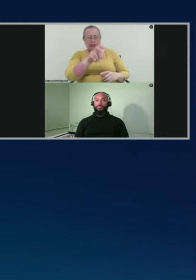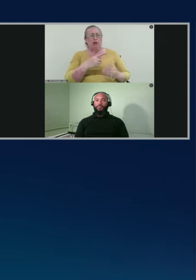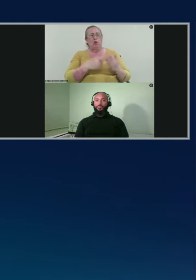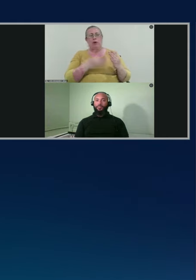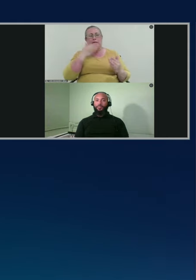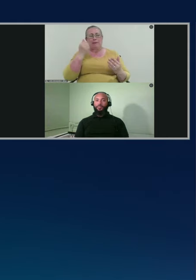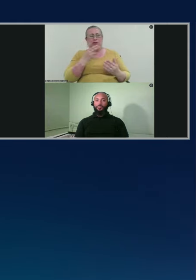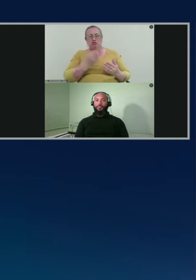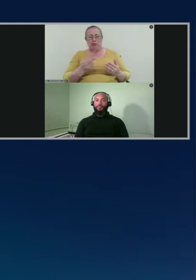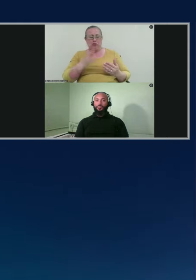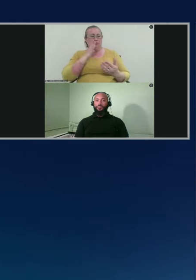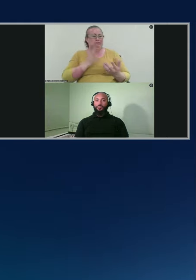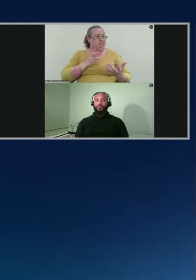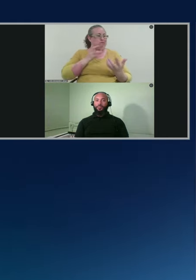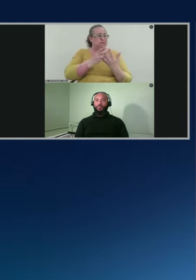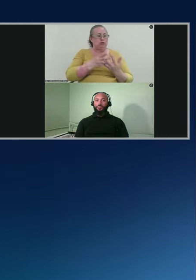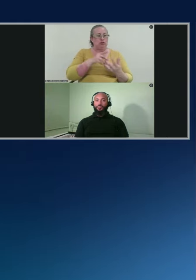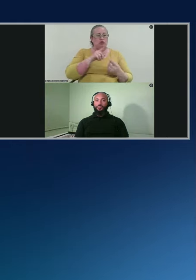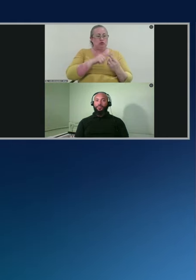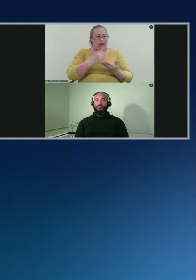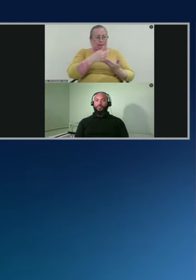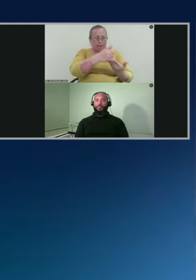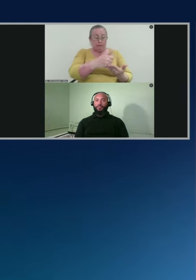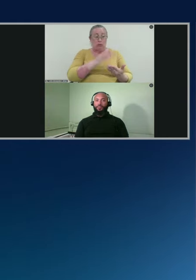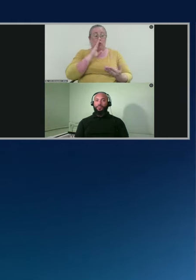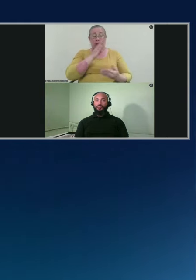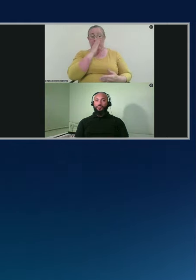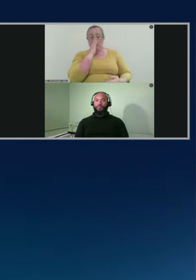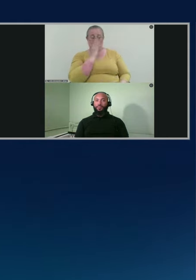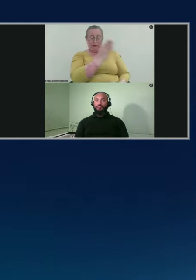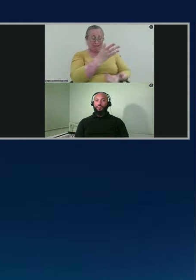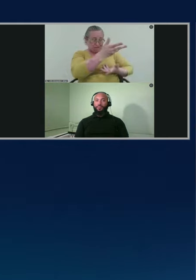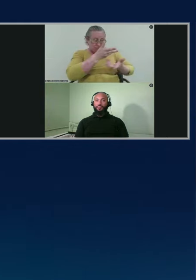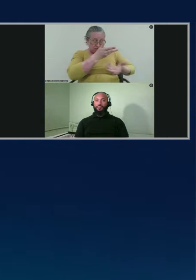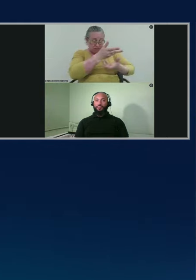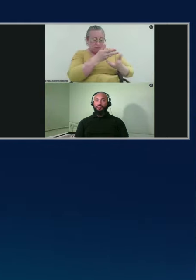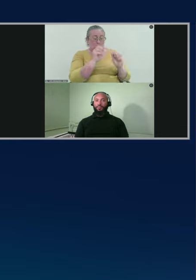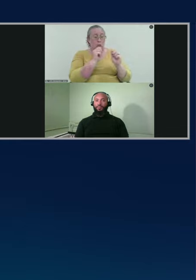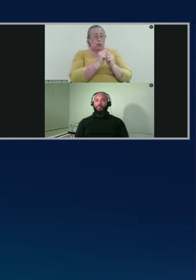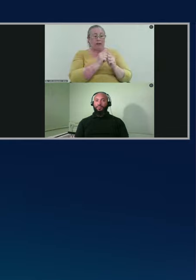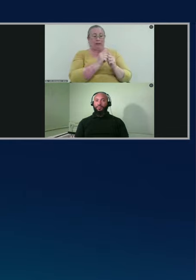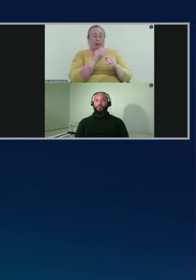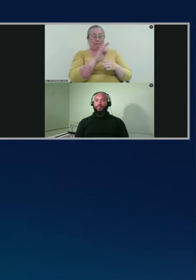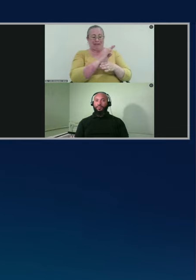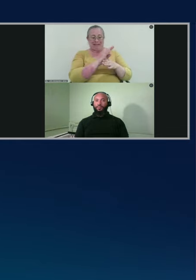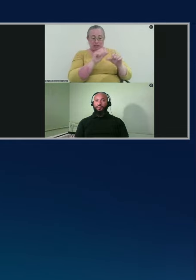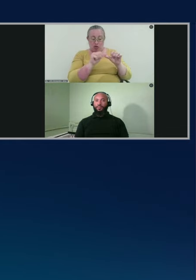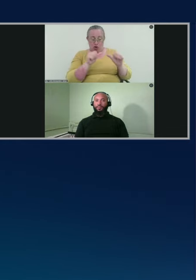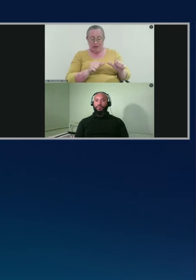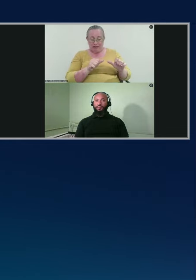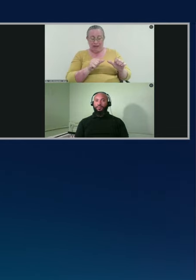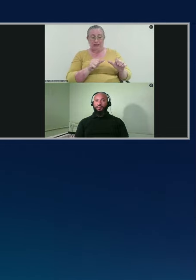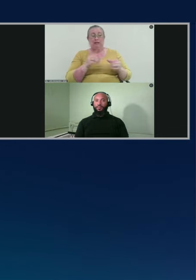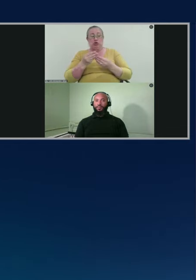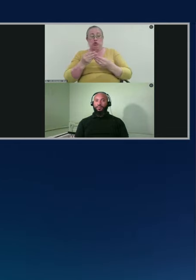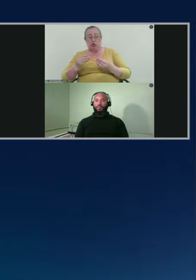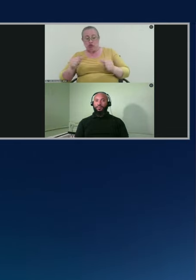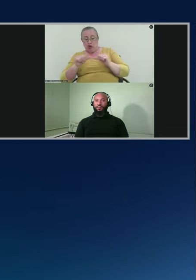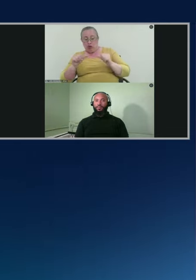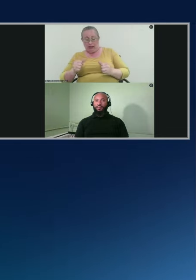them. Is it going to be directly engaging with some of our business architects and solutions architects? Is it going to